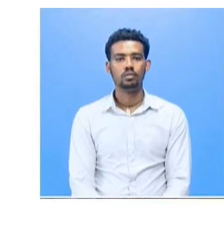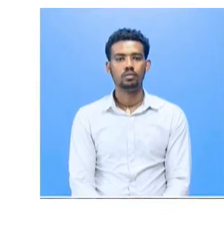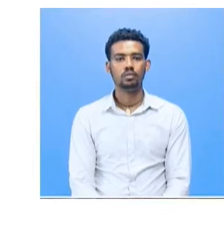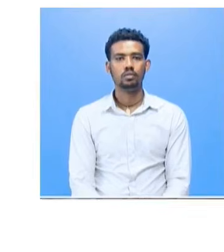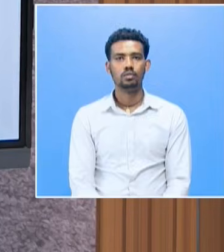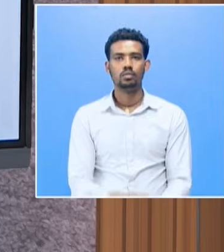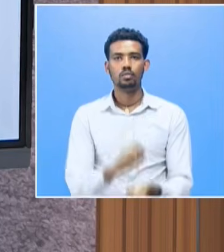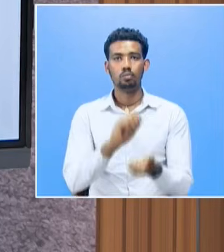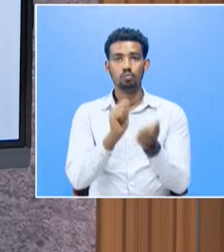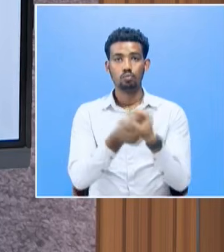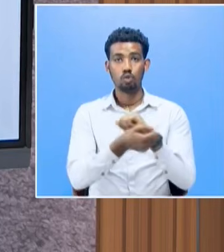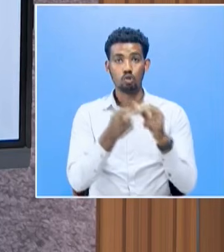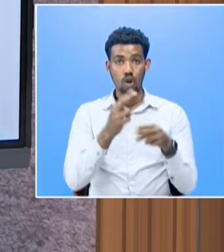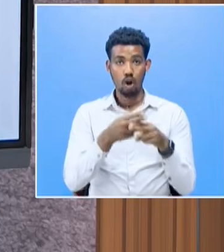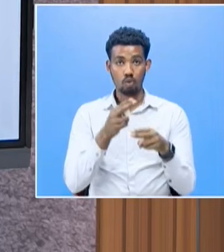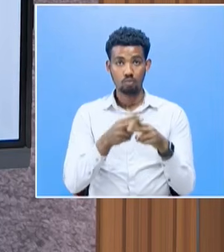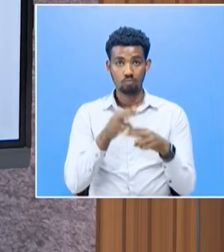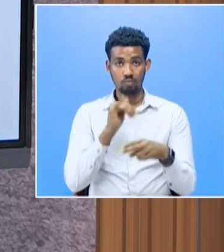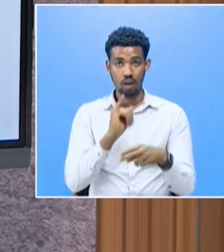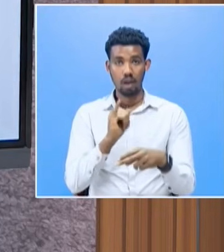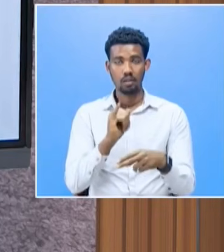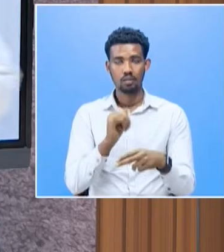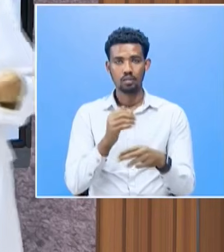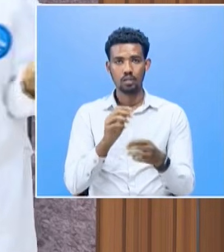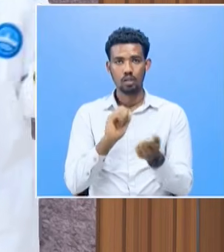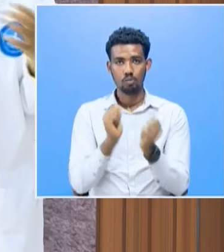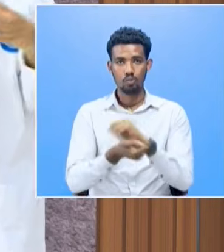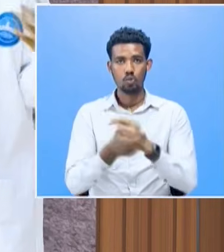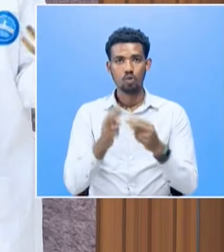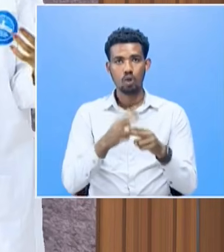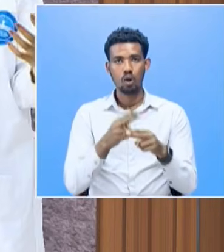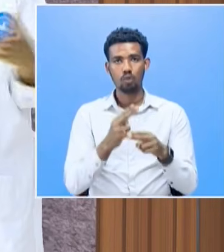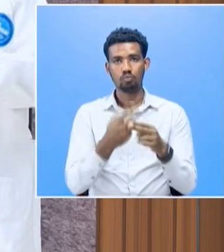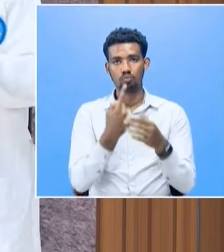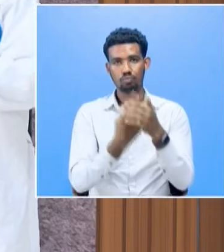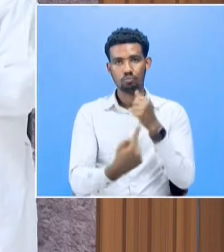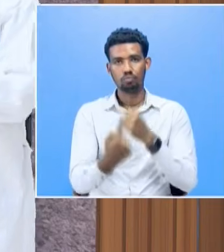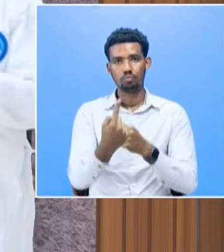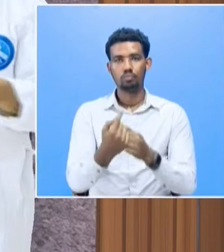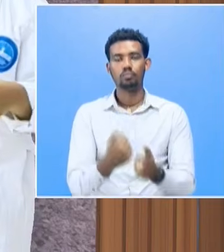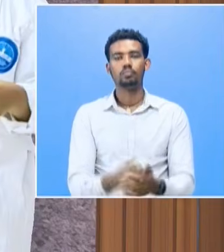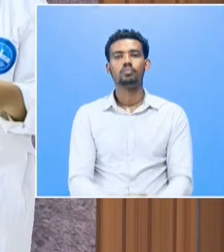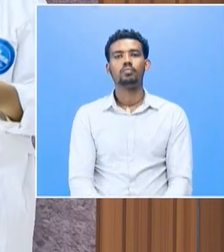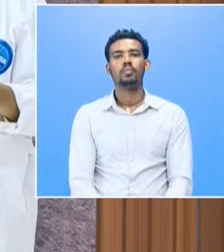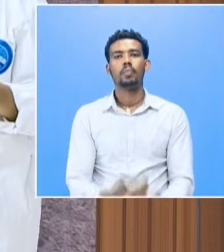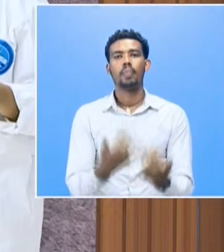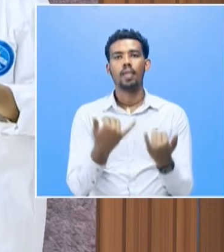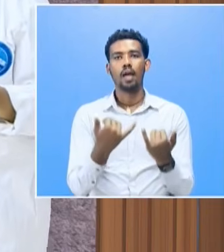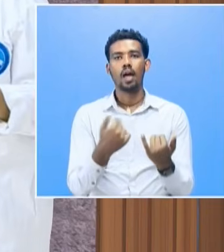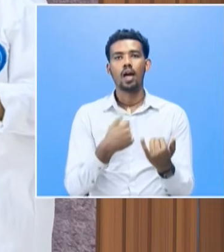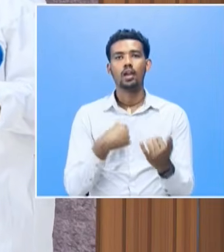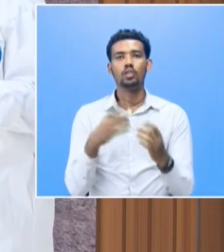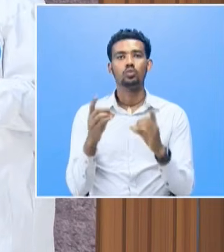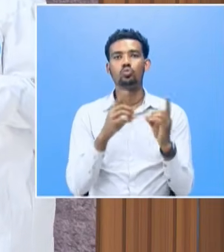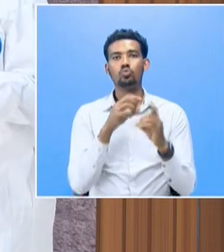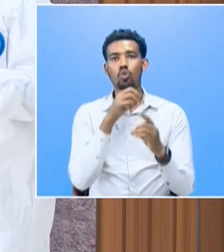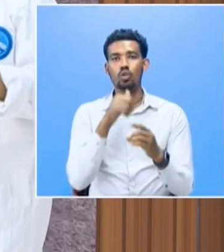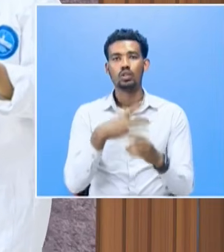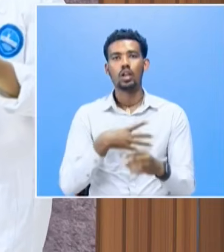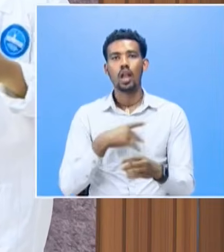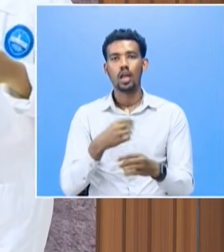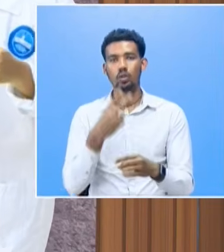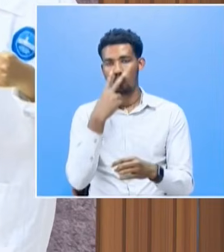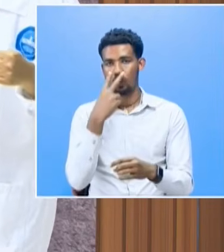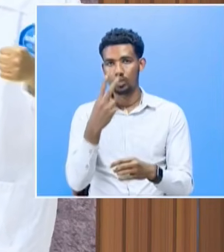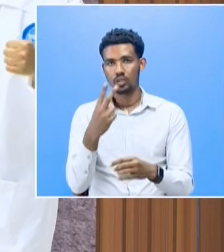do not like watching much. Did you know much? Like football match. Yes. I do not like